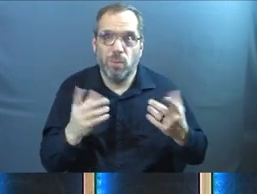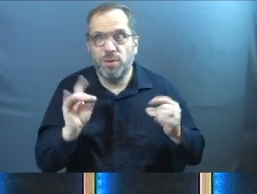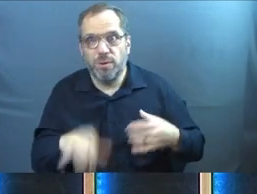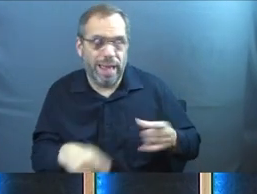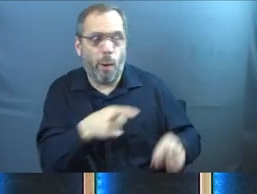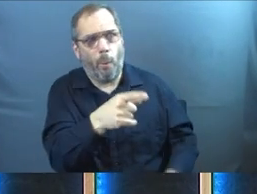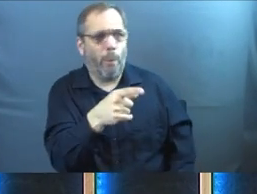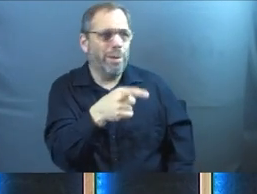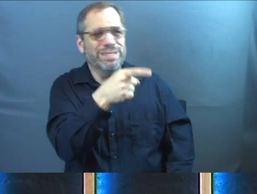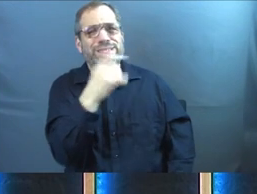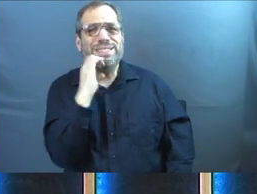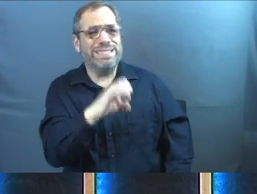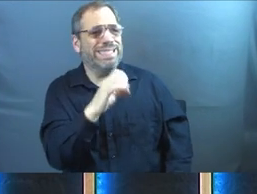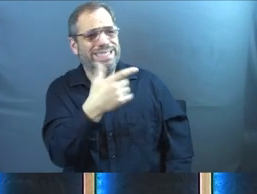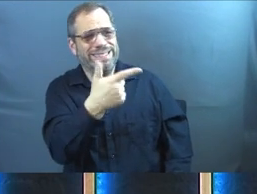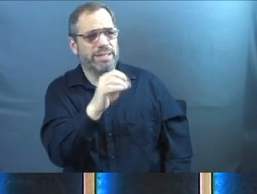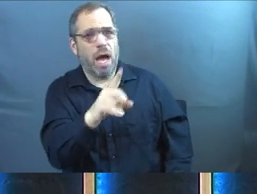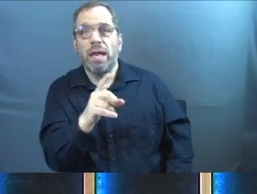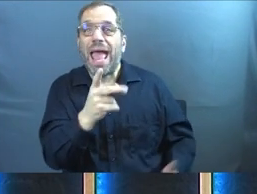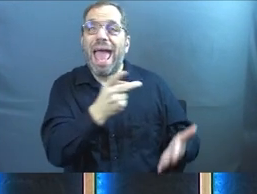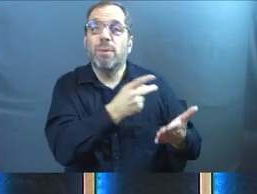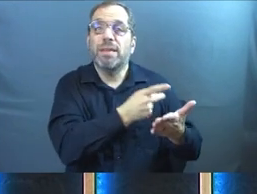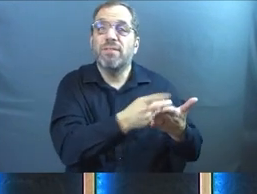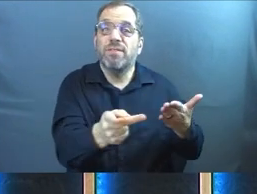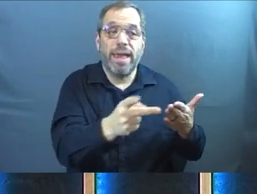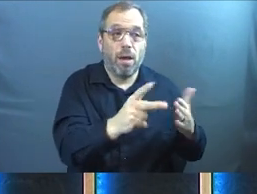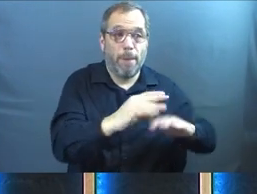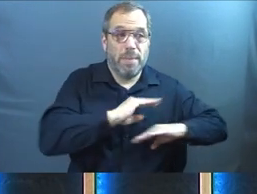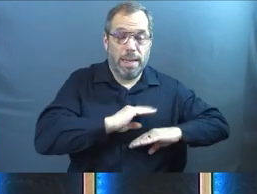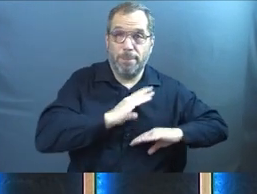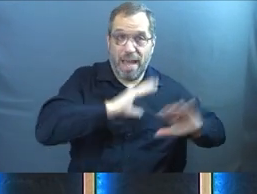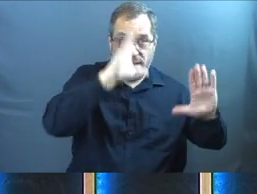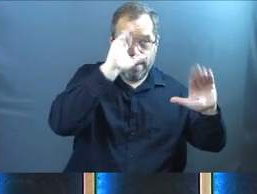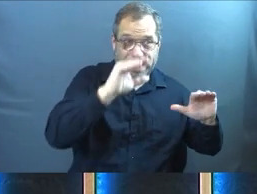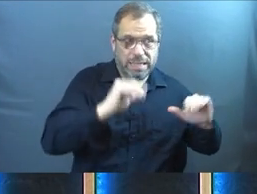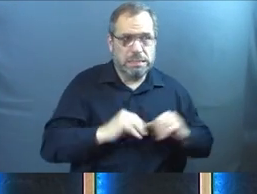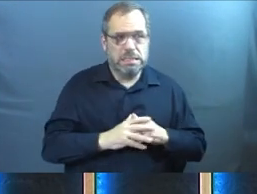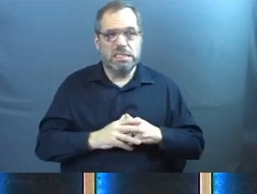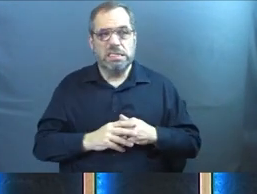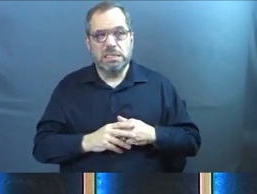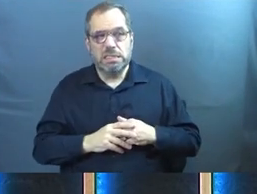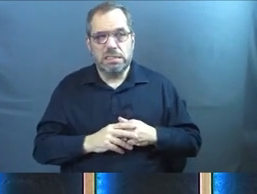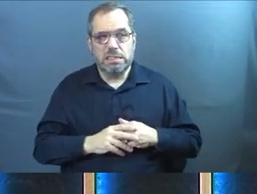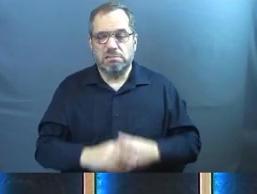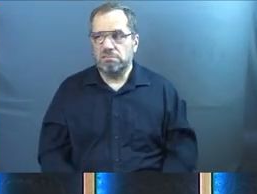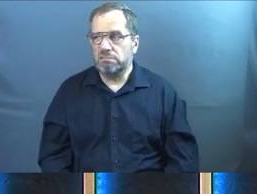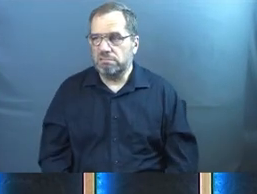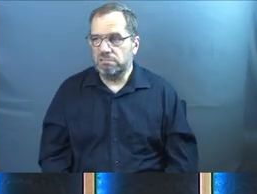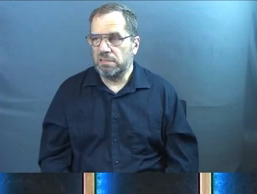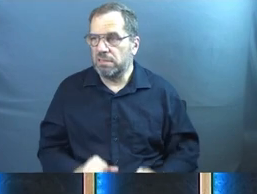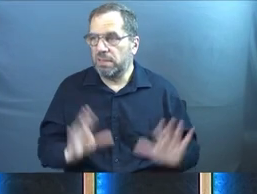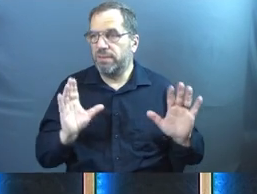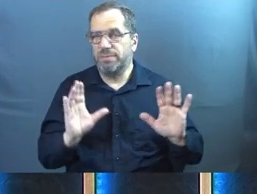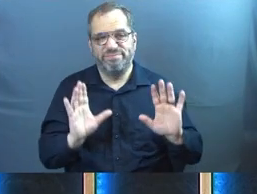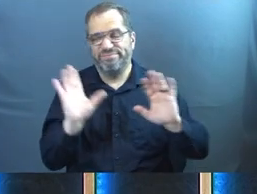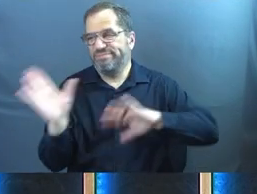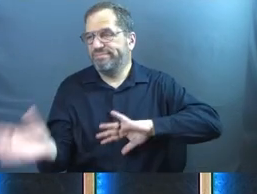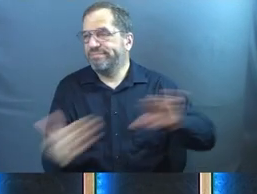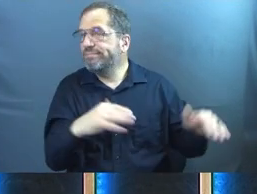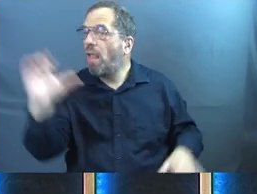do. And then when they fail at meeting all your expectations, you eventually give up and start